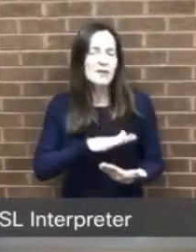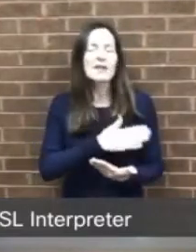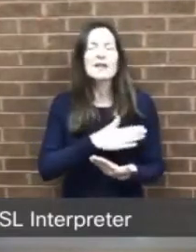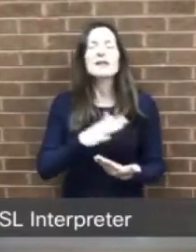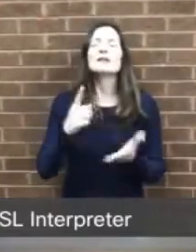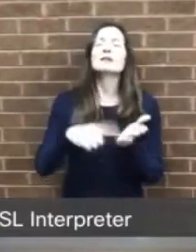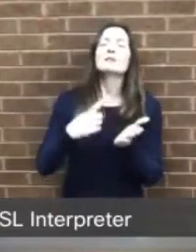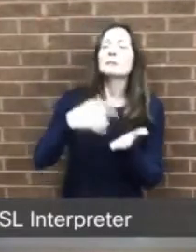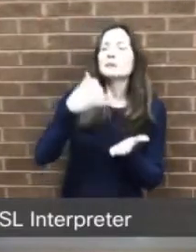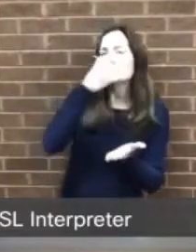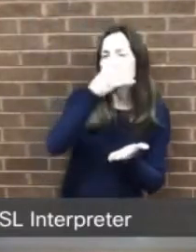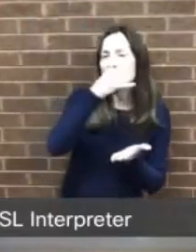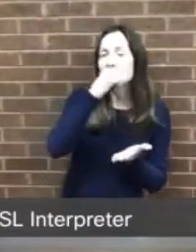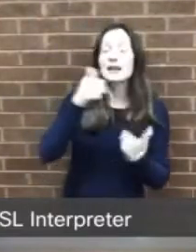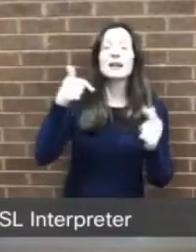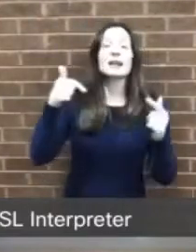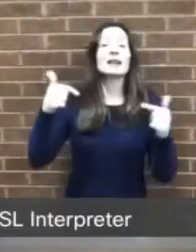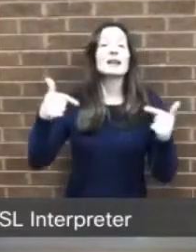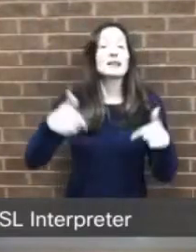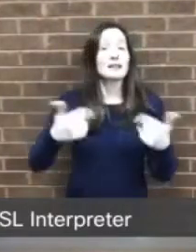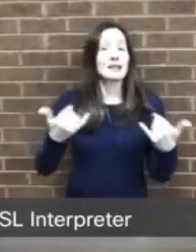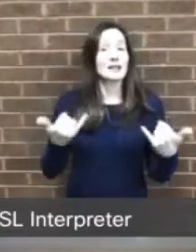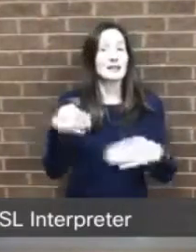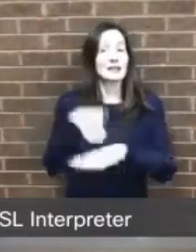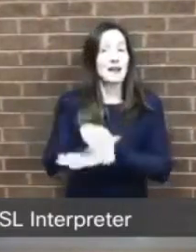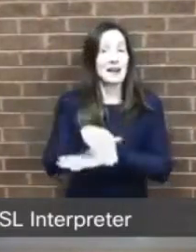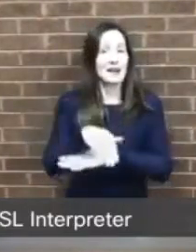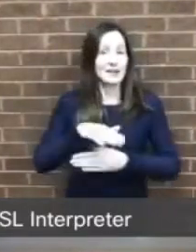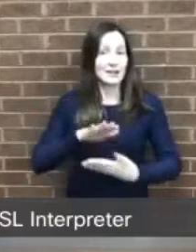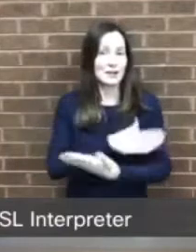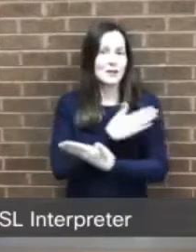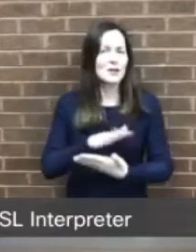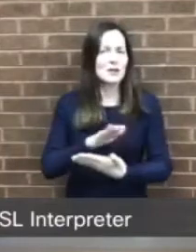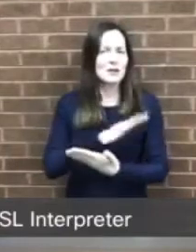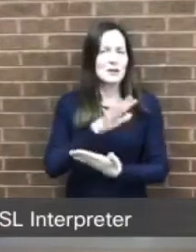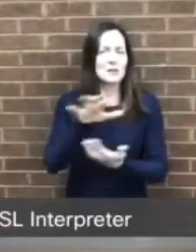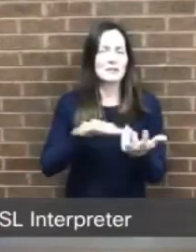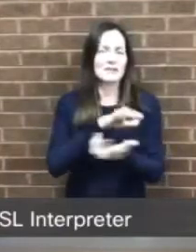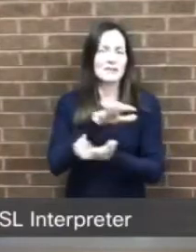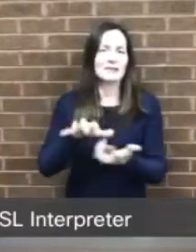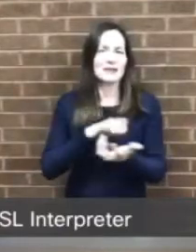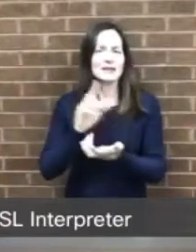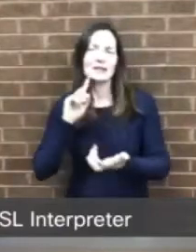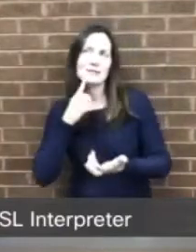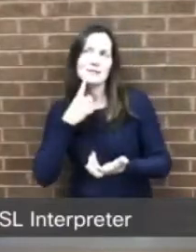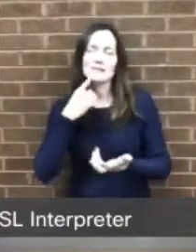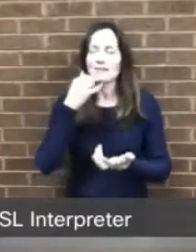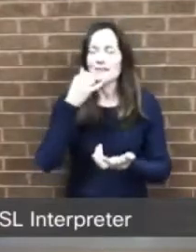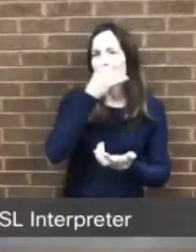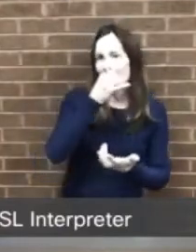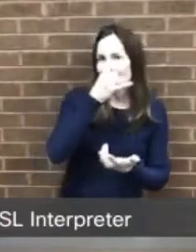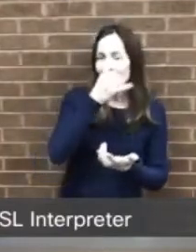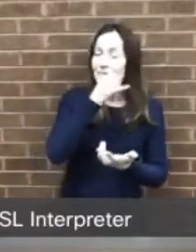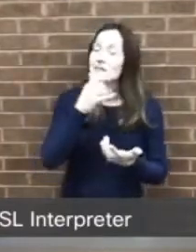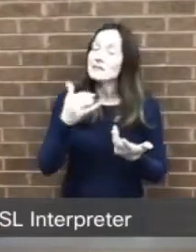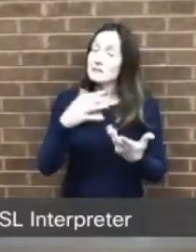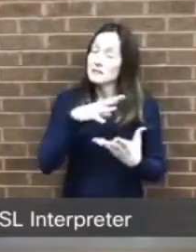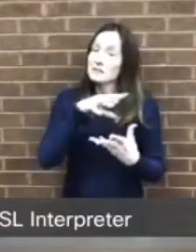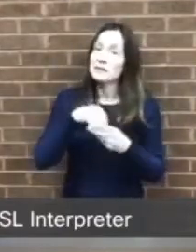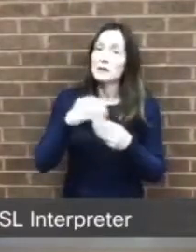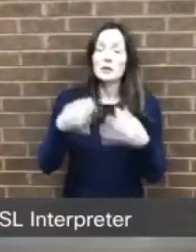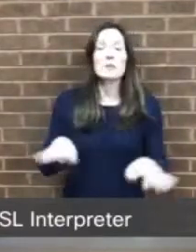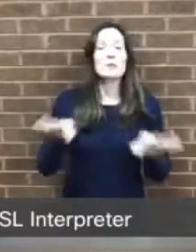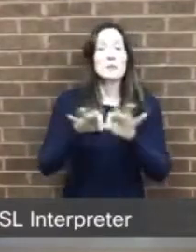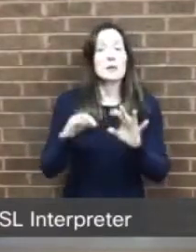her personality. And we have some fun with the latke, but also remembering the important message of Hanukkah, which